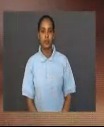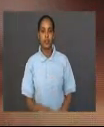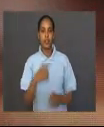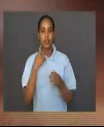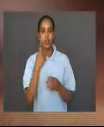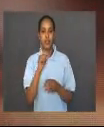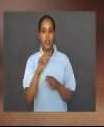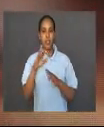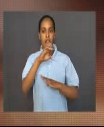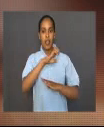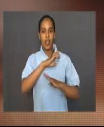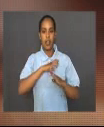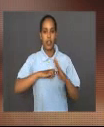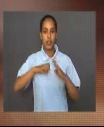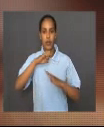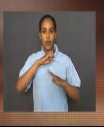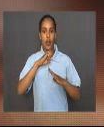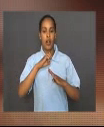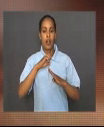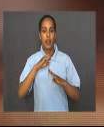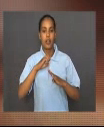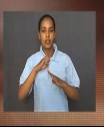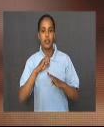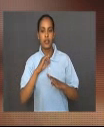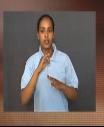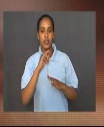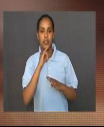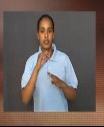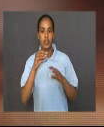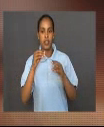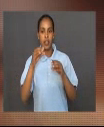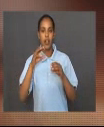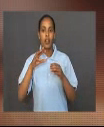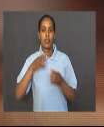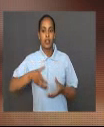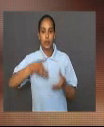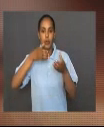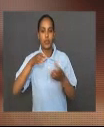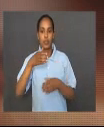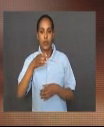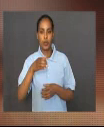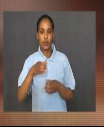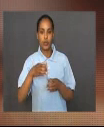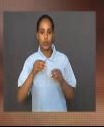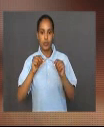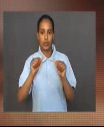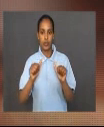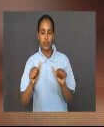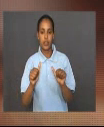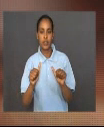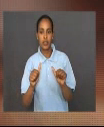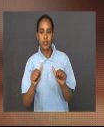The electrolyte is the liquid solution the two